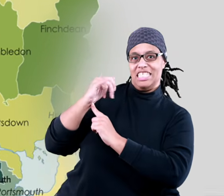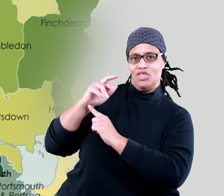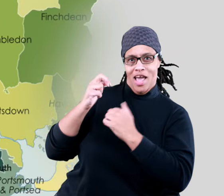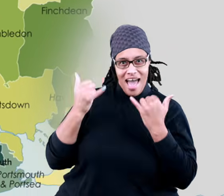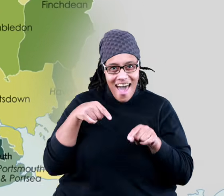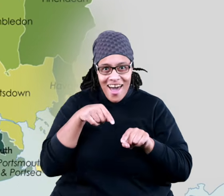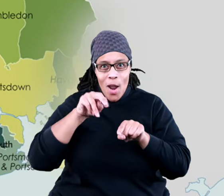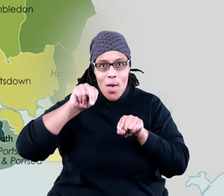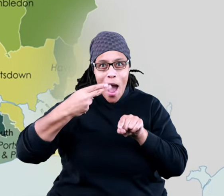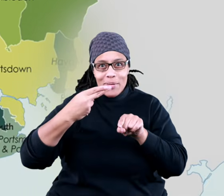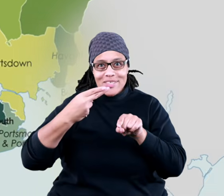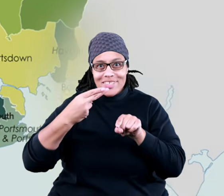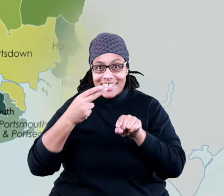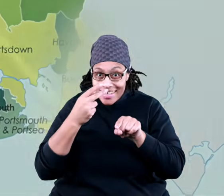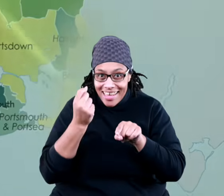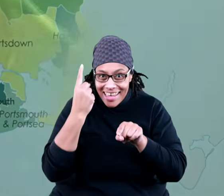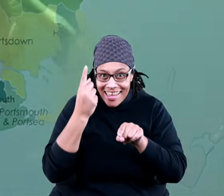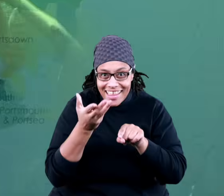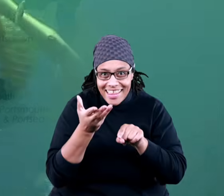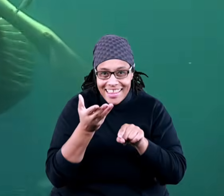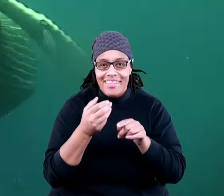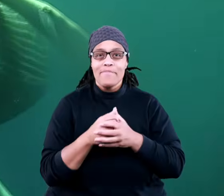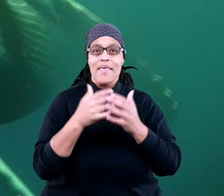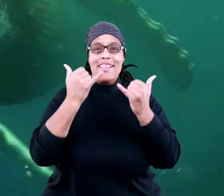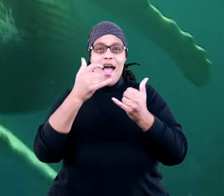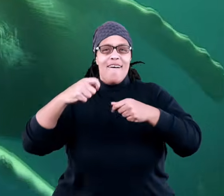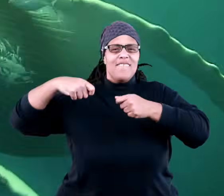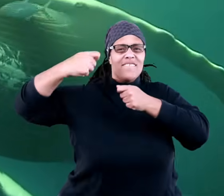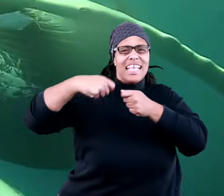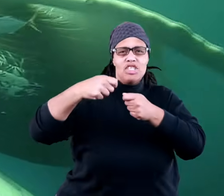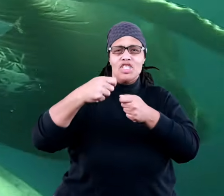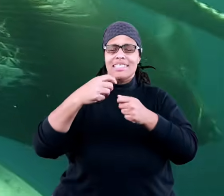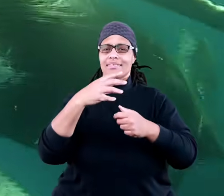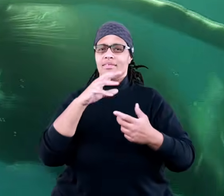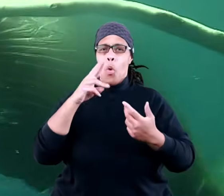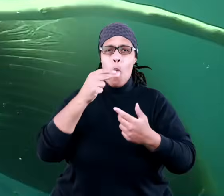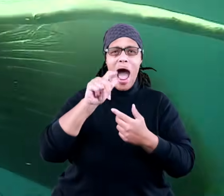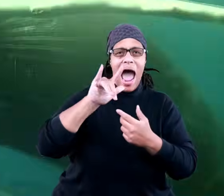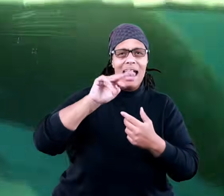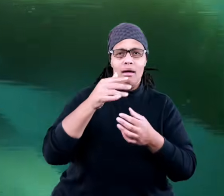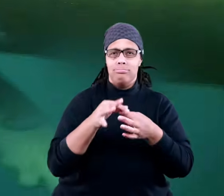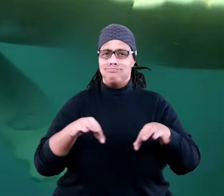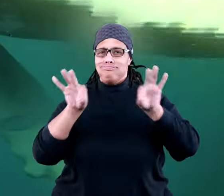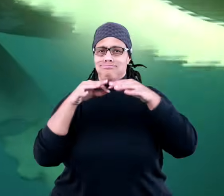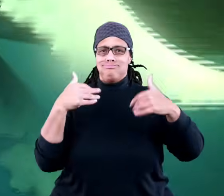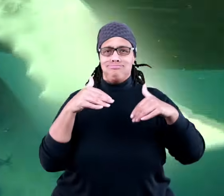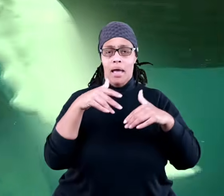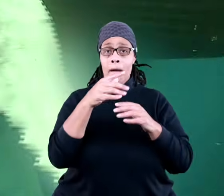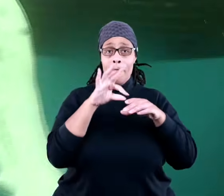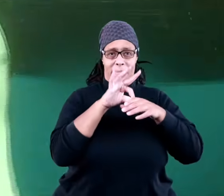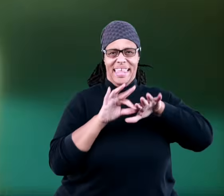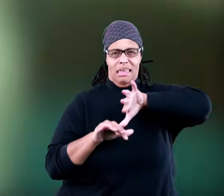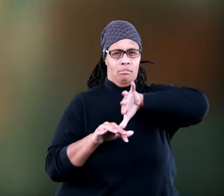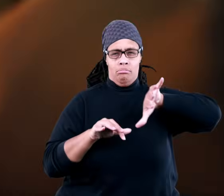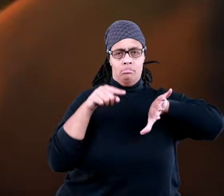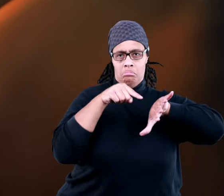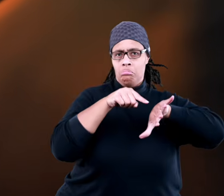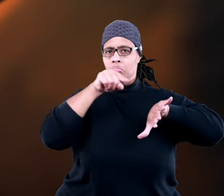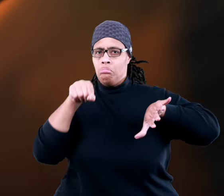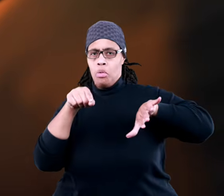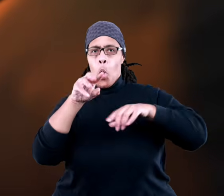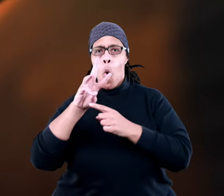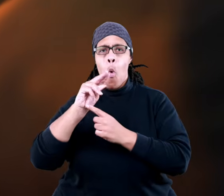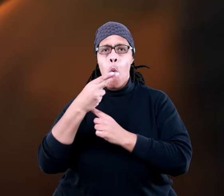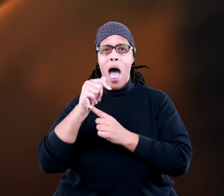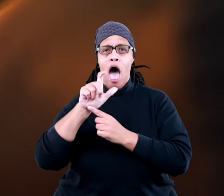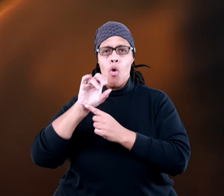it? New Hampshire! Fishing and whaling were important here. In addition to meat, whale